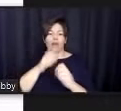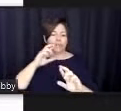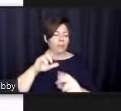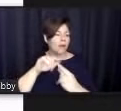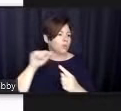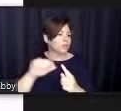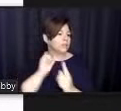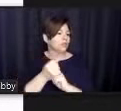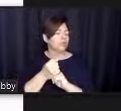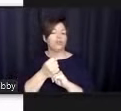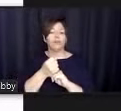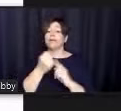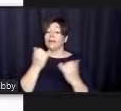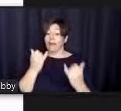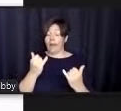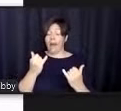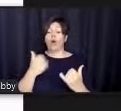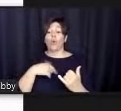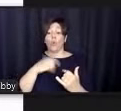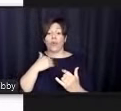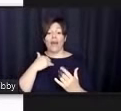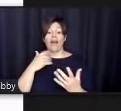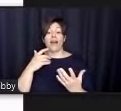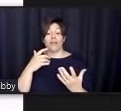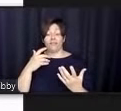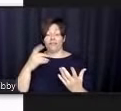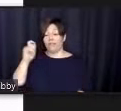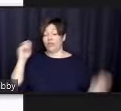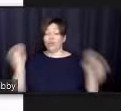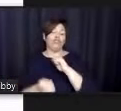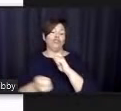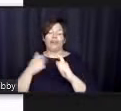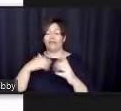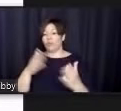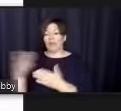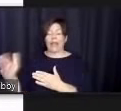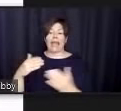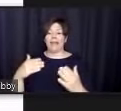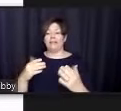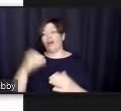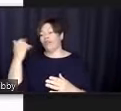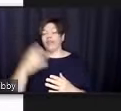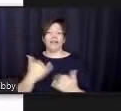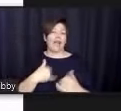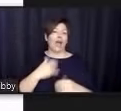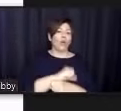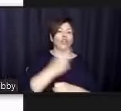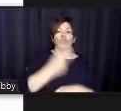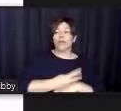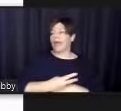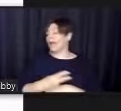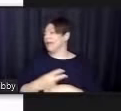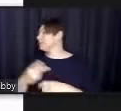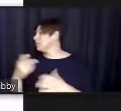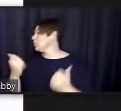And now we're dealing with, oh, we got to switch now. We got a different thing. Now we're going to go 2 days. Now we're going to, which 2 days are we going to go?